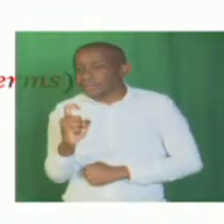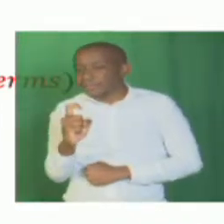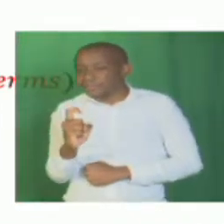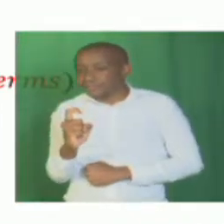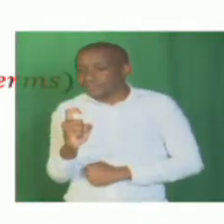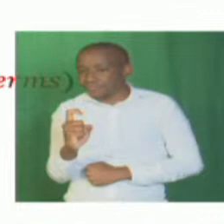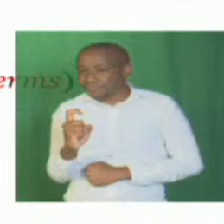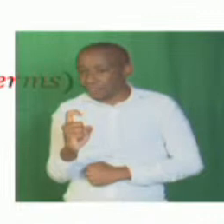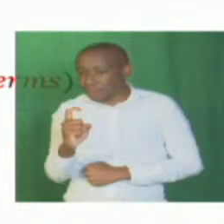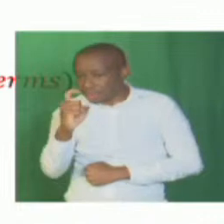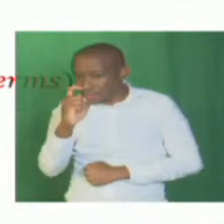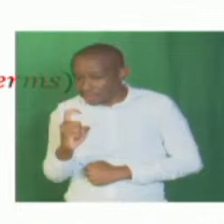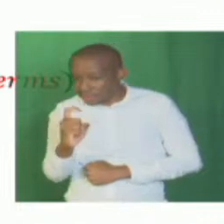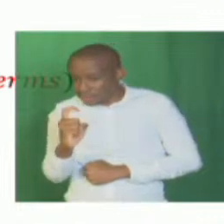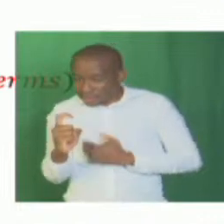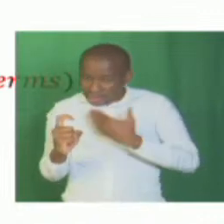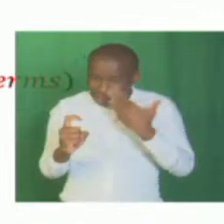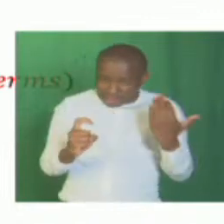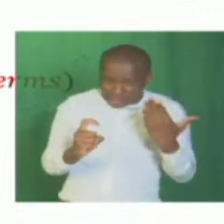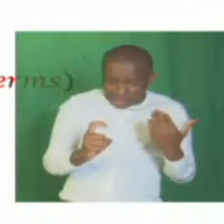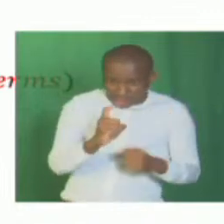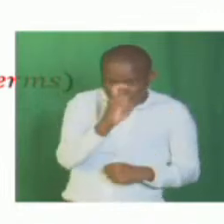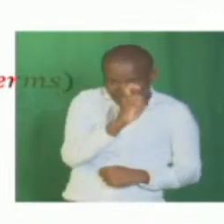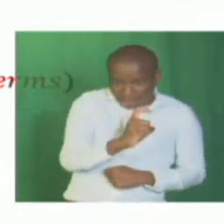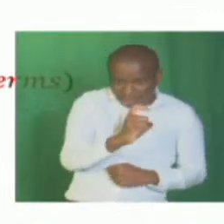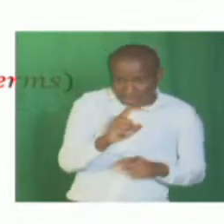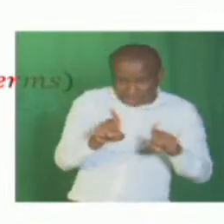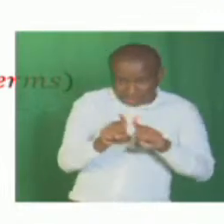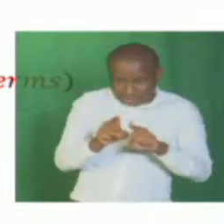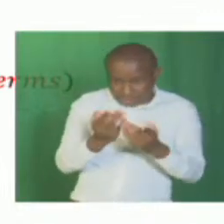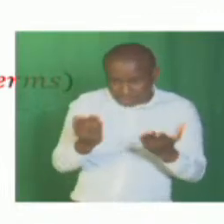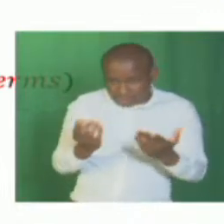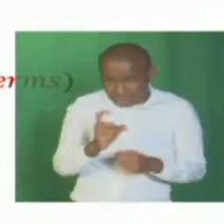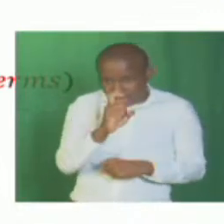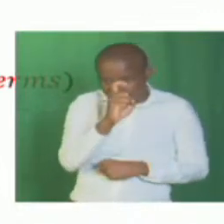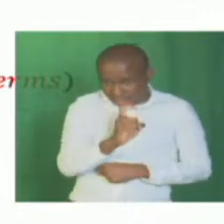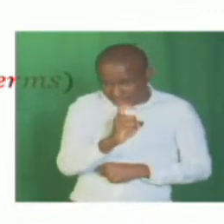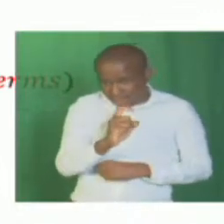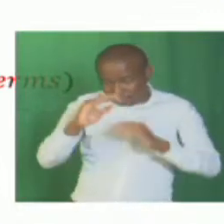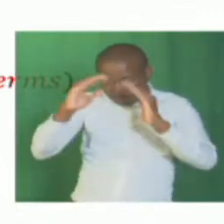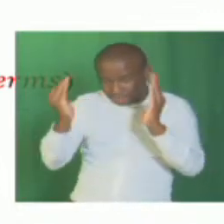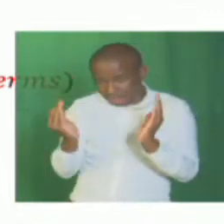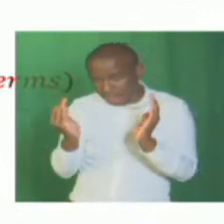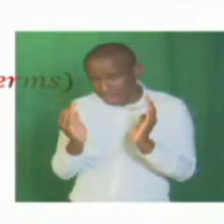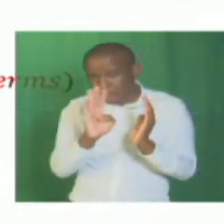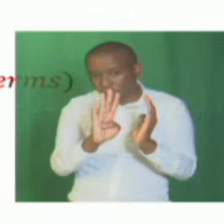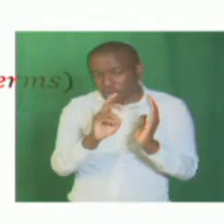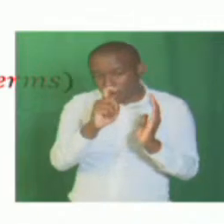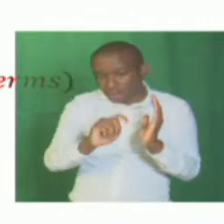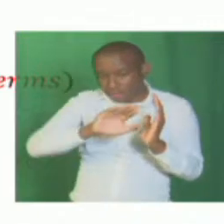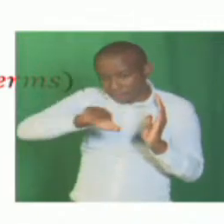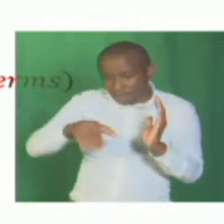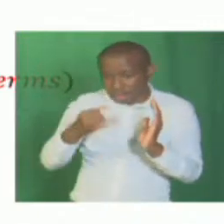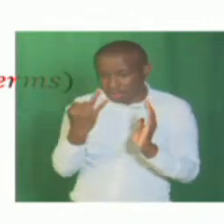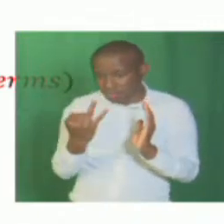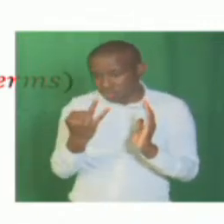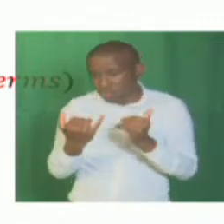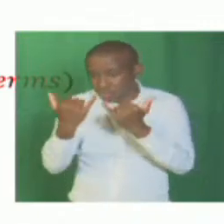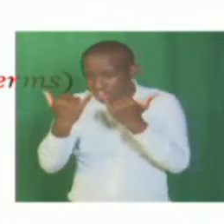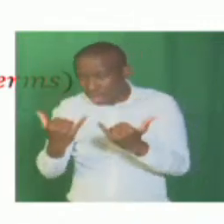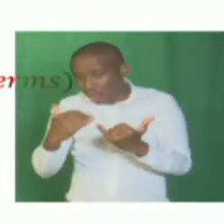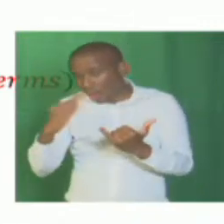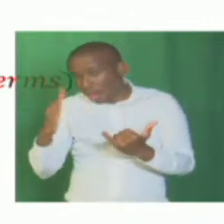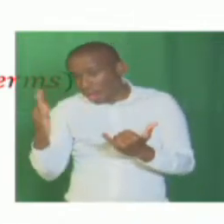multiply this side by x, this is what you'll get, x, and then in brackets, 4x minus 2. And then